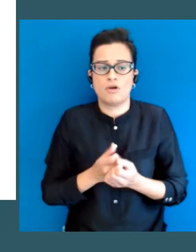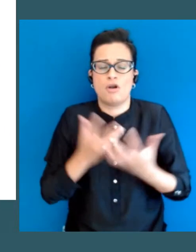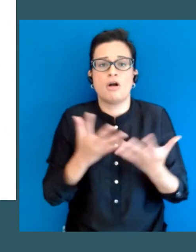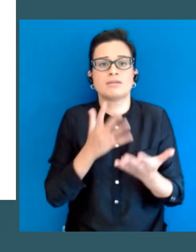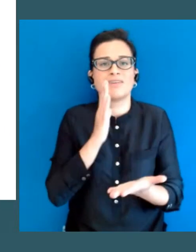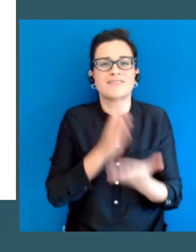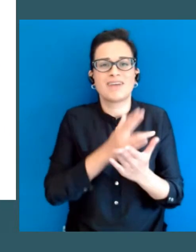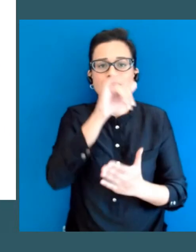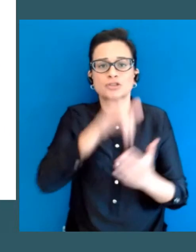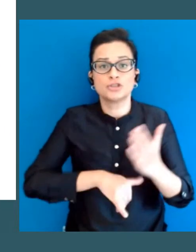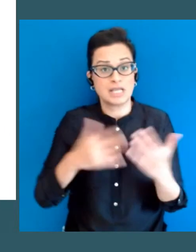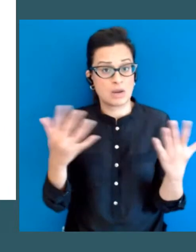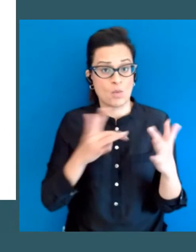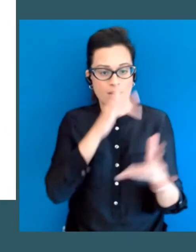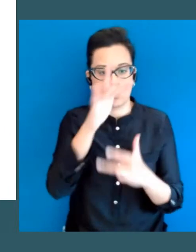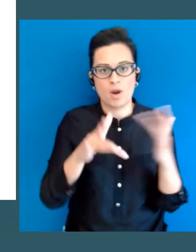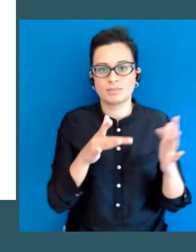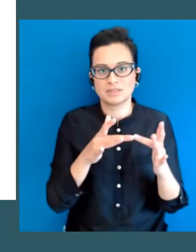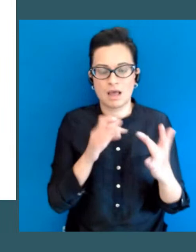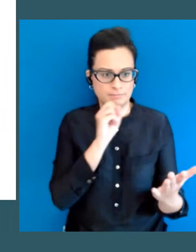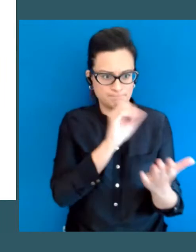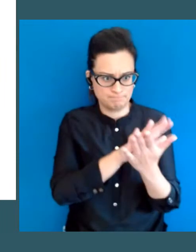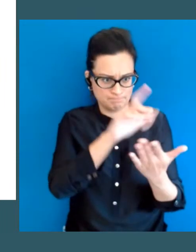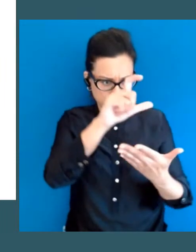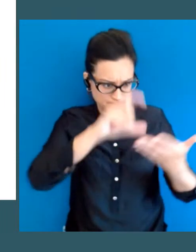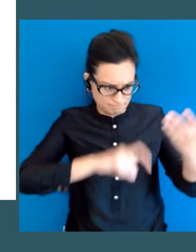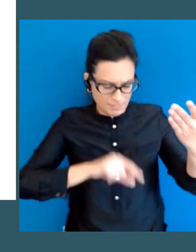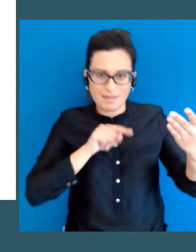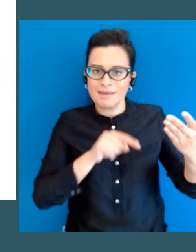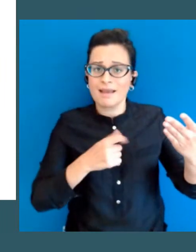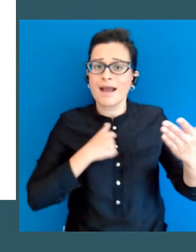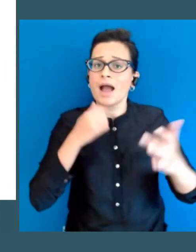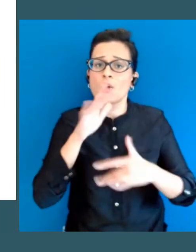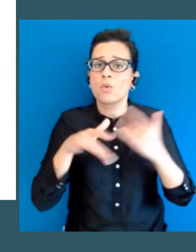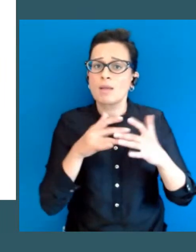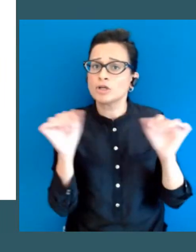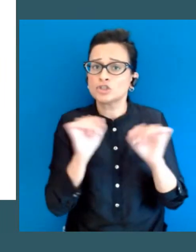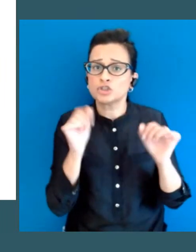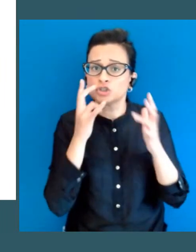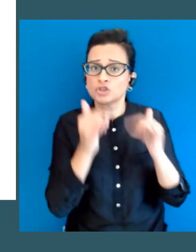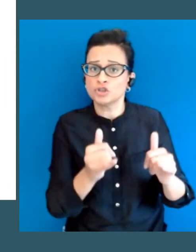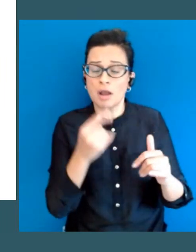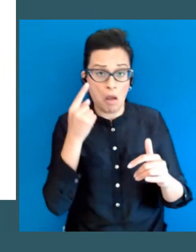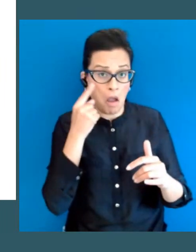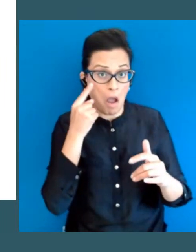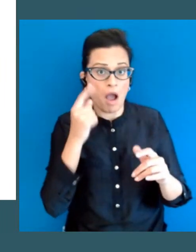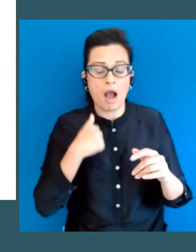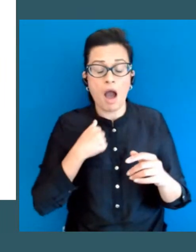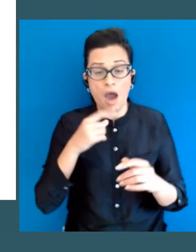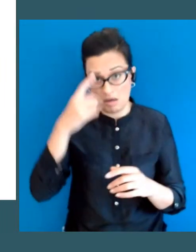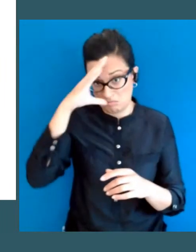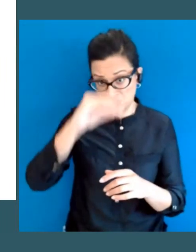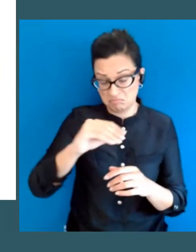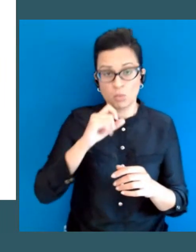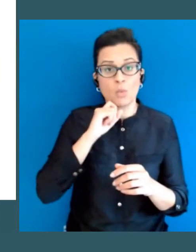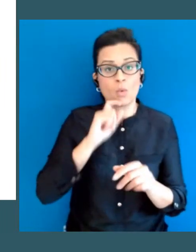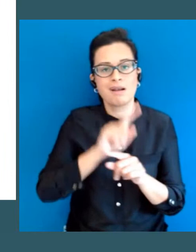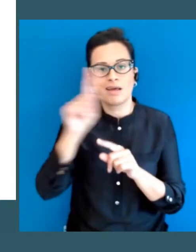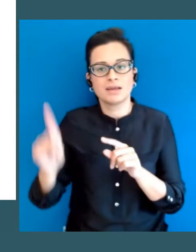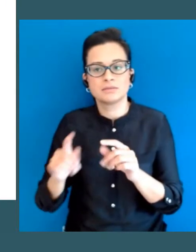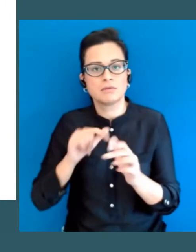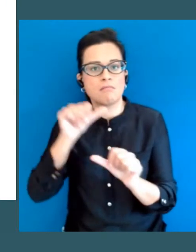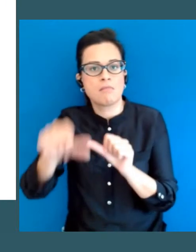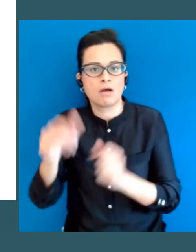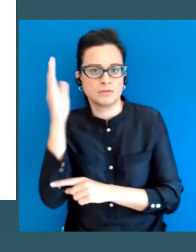website. If you haven't visited our website recently, I would really invite you after this webinar to have a look. We've tried to